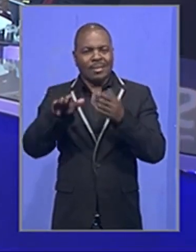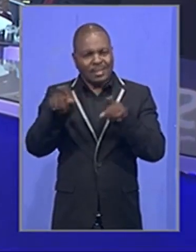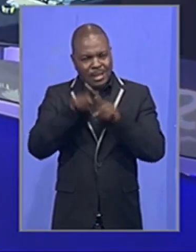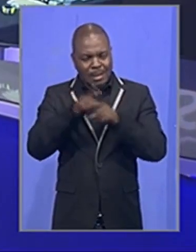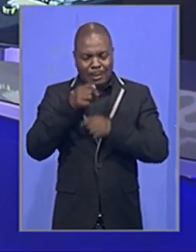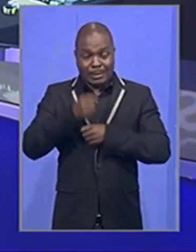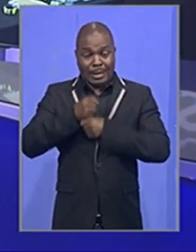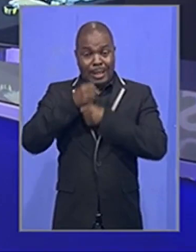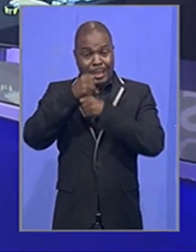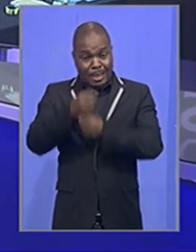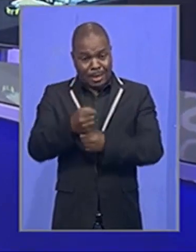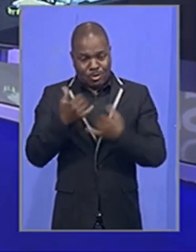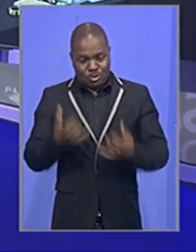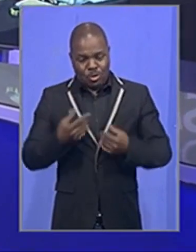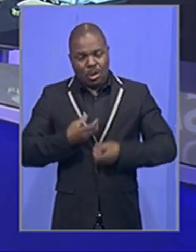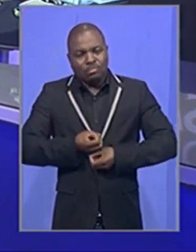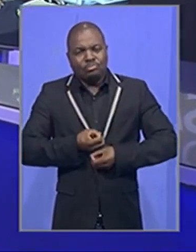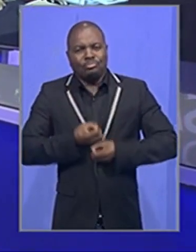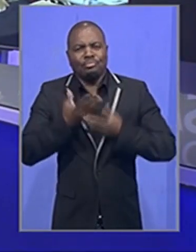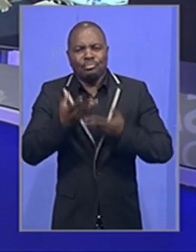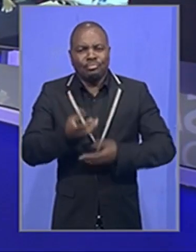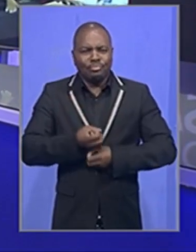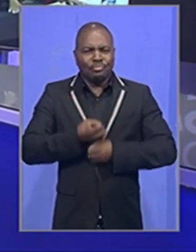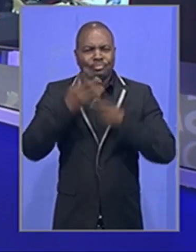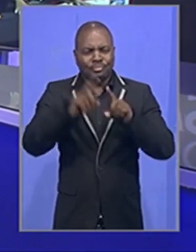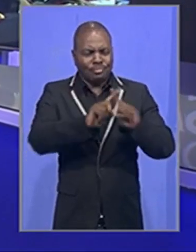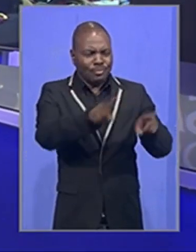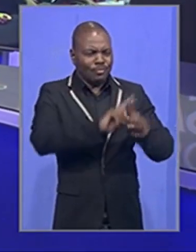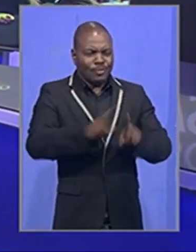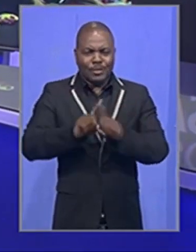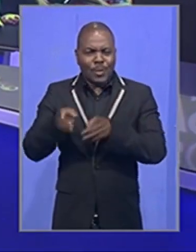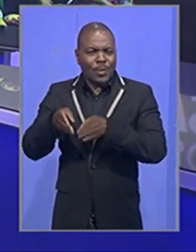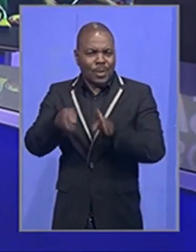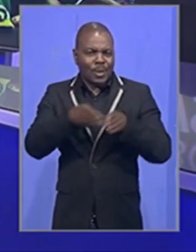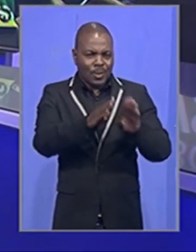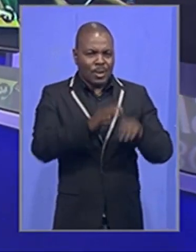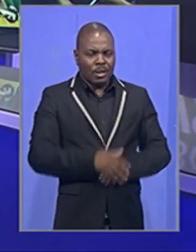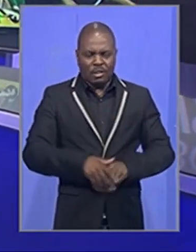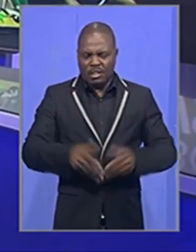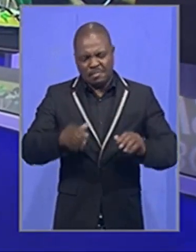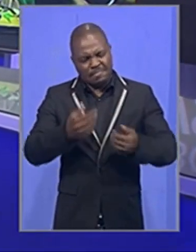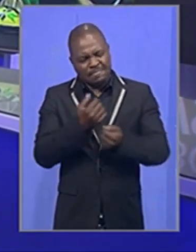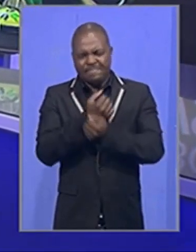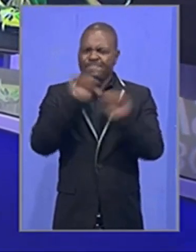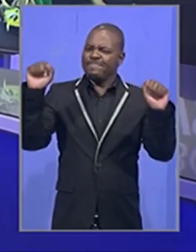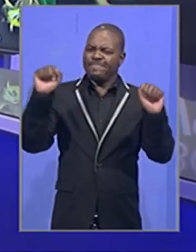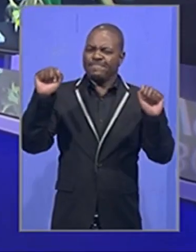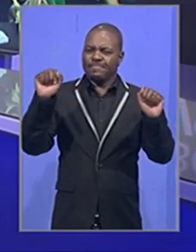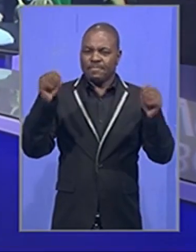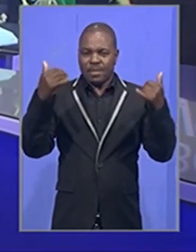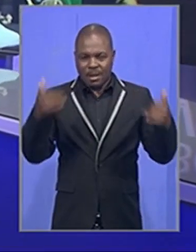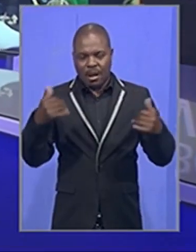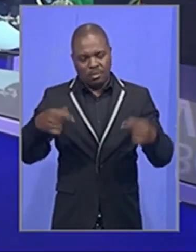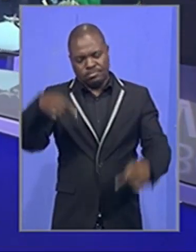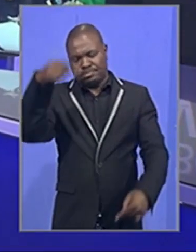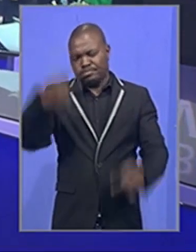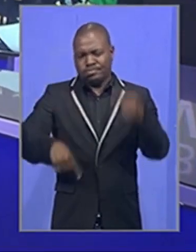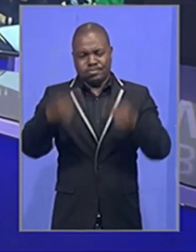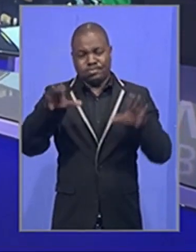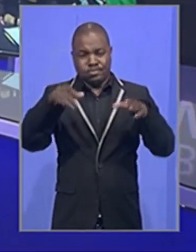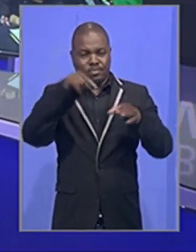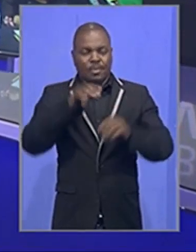tsatsing la kajeno ba ntsha maikutlo ka tsela tse fapafapaneng ba sa tshabe letho mme ba tlisa pherekano ka hara